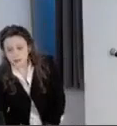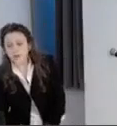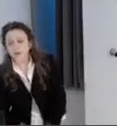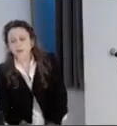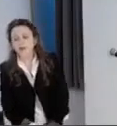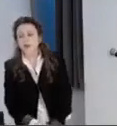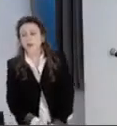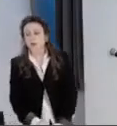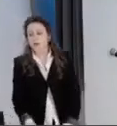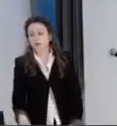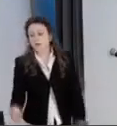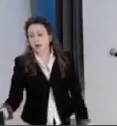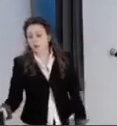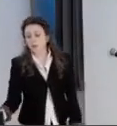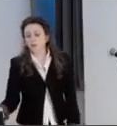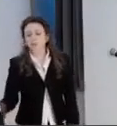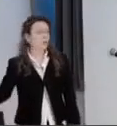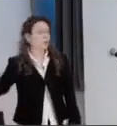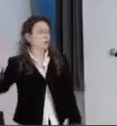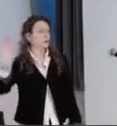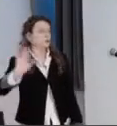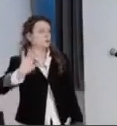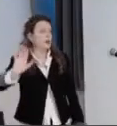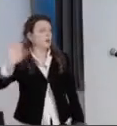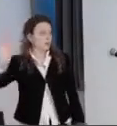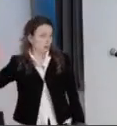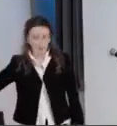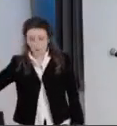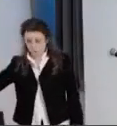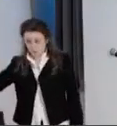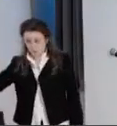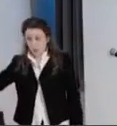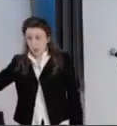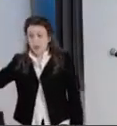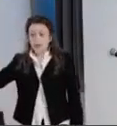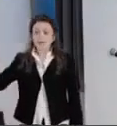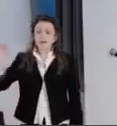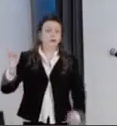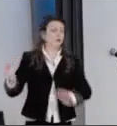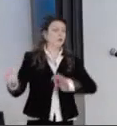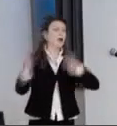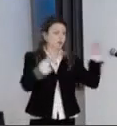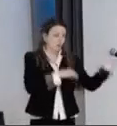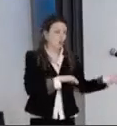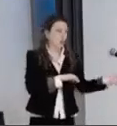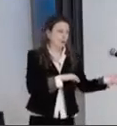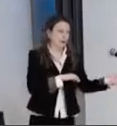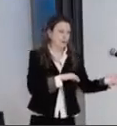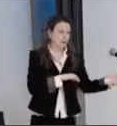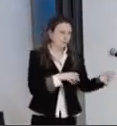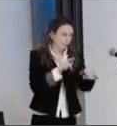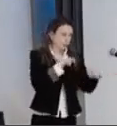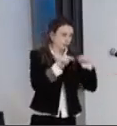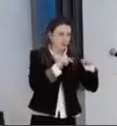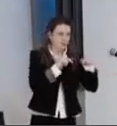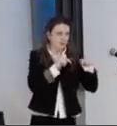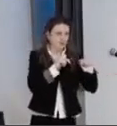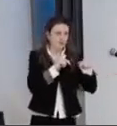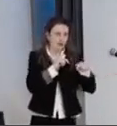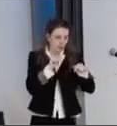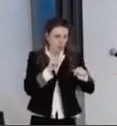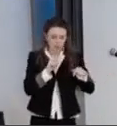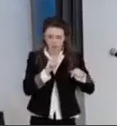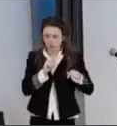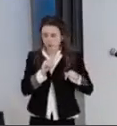And he says, if we, for example, perceive M, by which he means the man-made one, in the category of natural coastlines, to which it